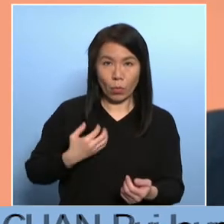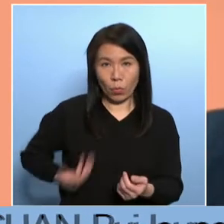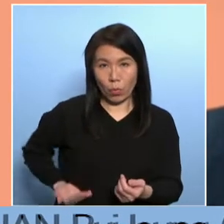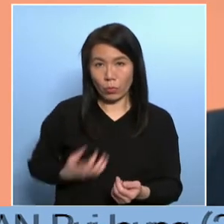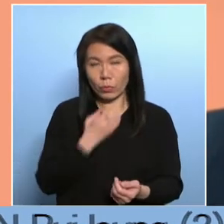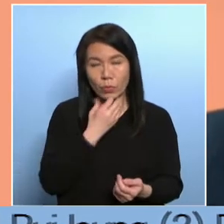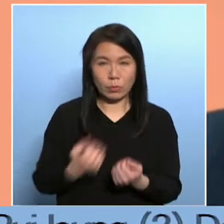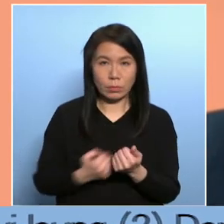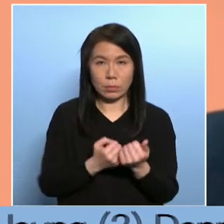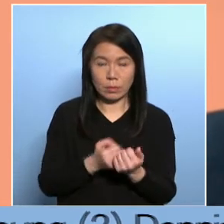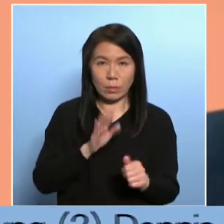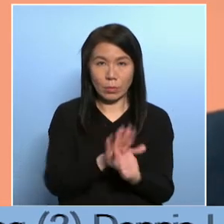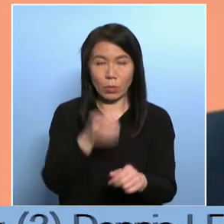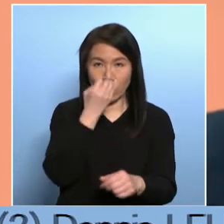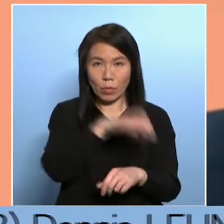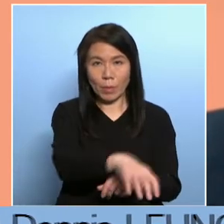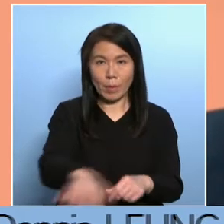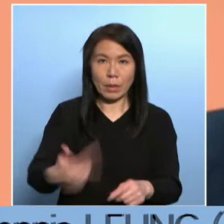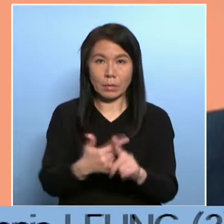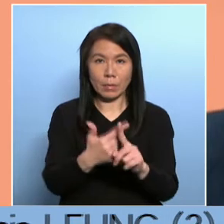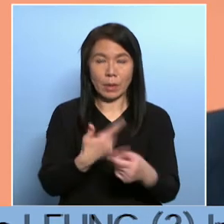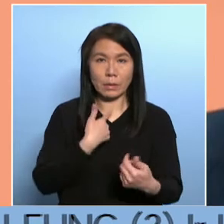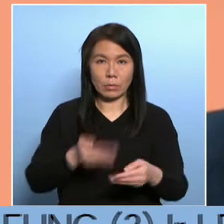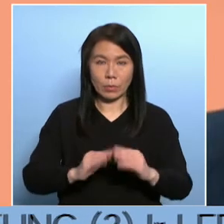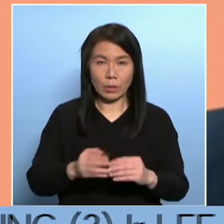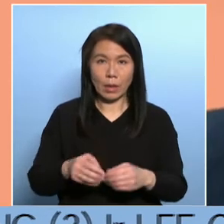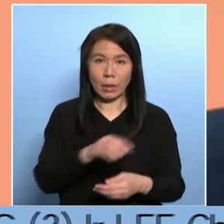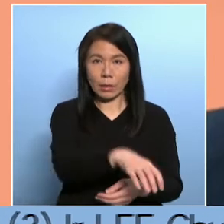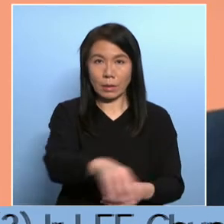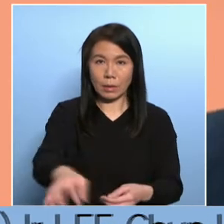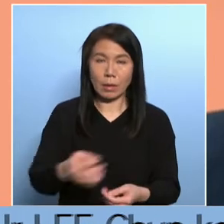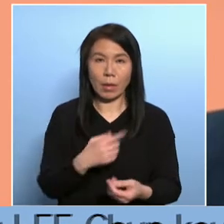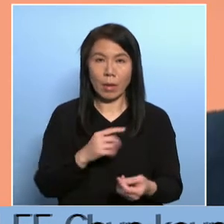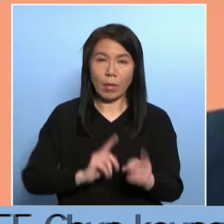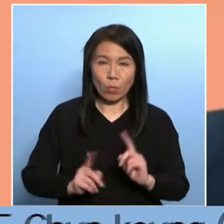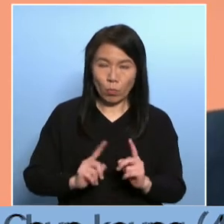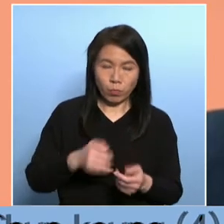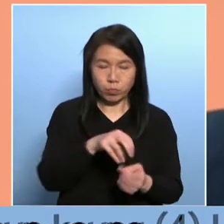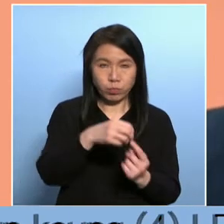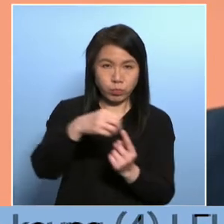We should call for help from the Guangdong province to set up